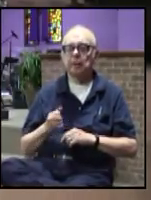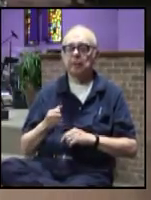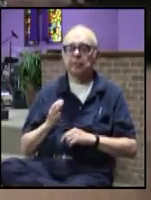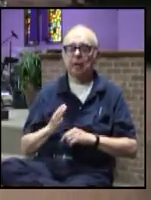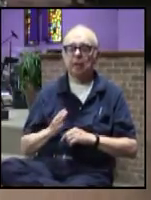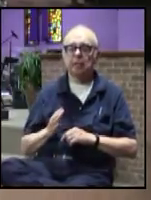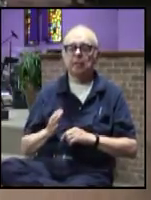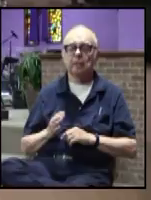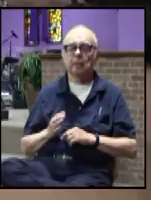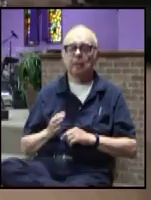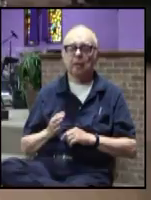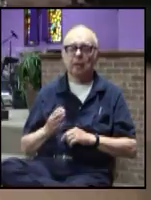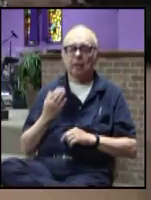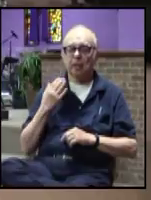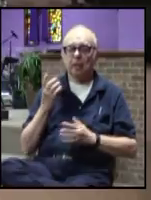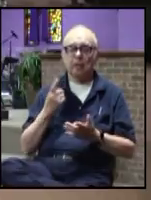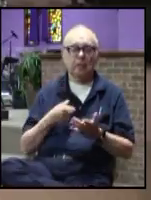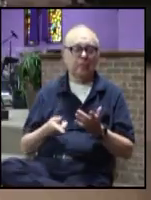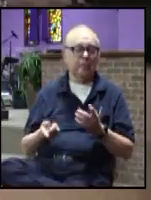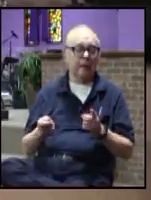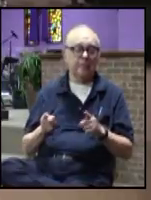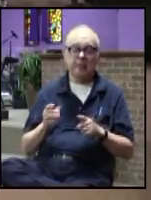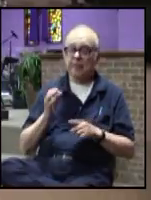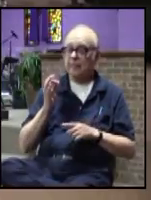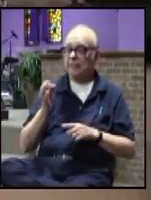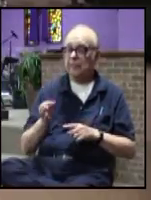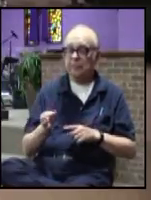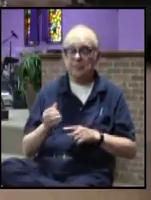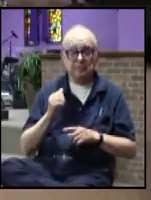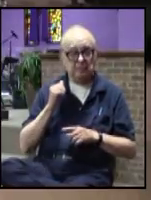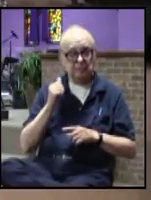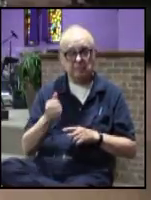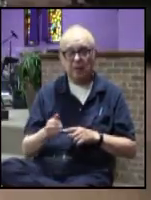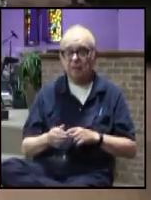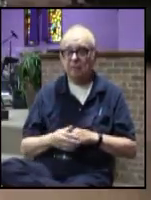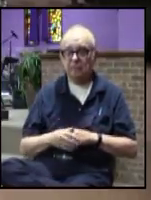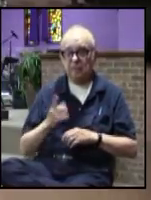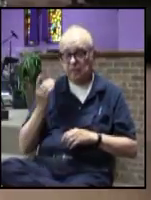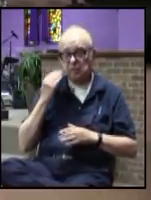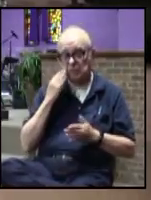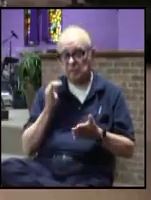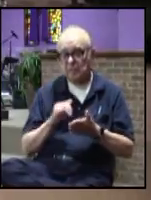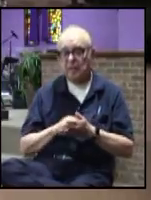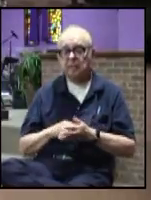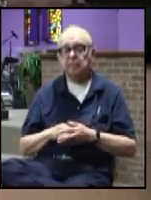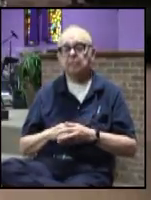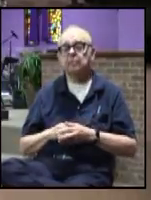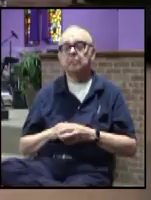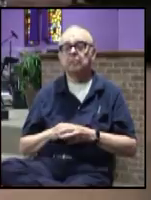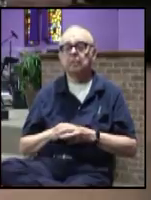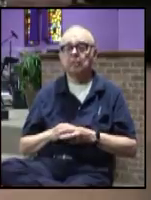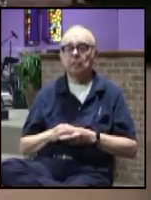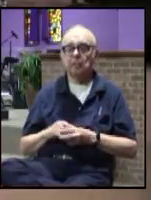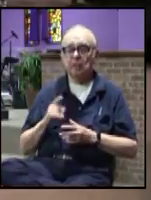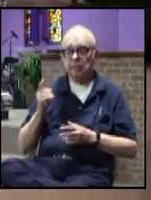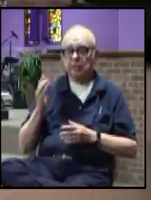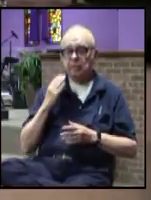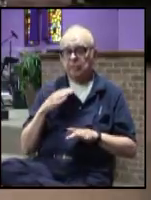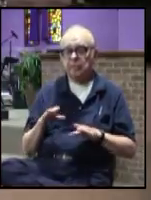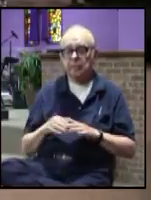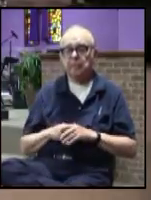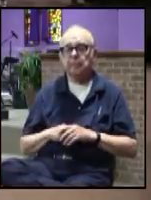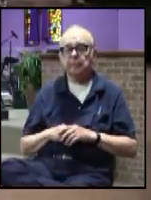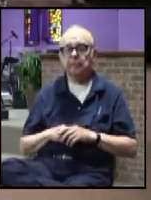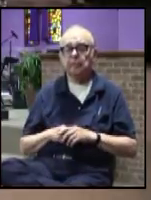Because God, I don't know what's coming down tomorrow. You do. You